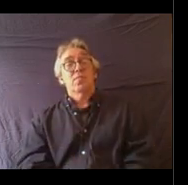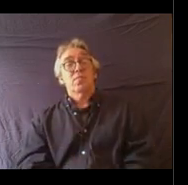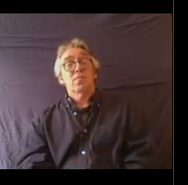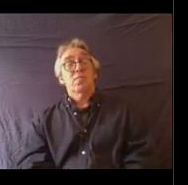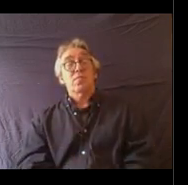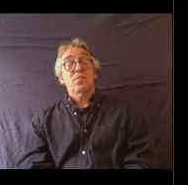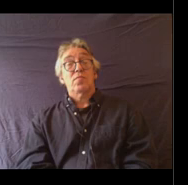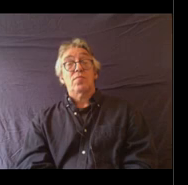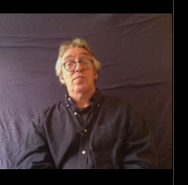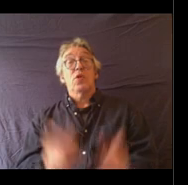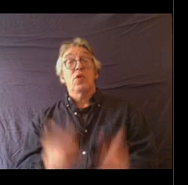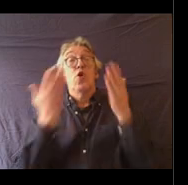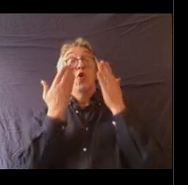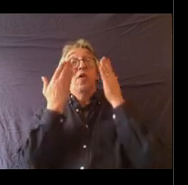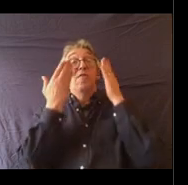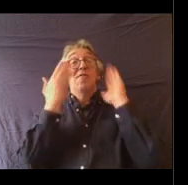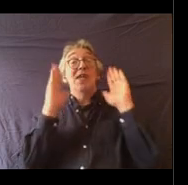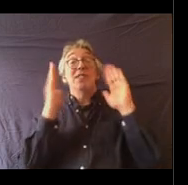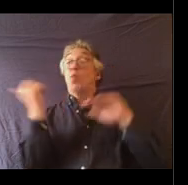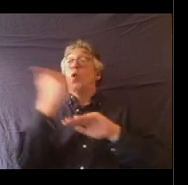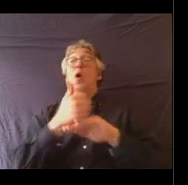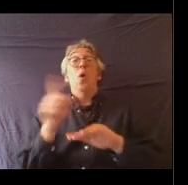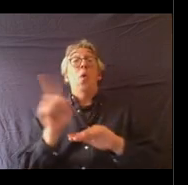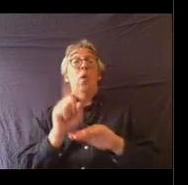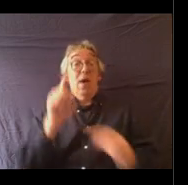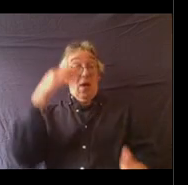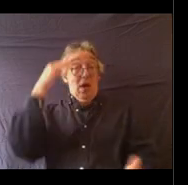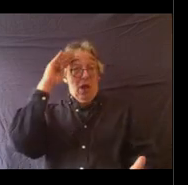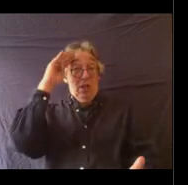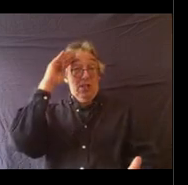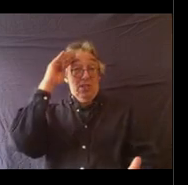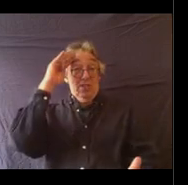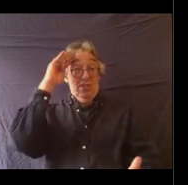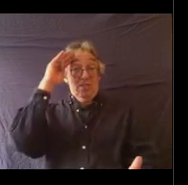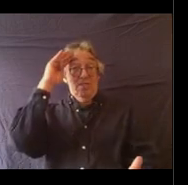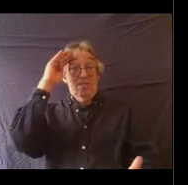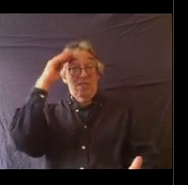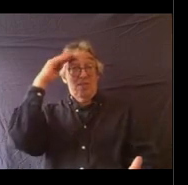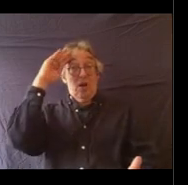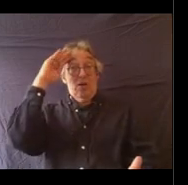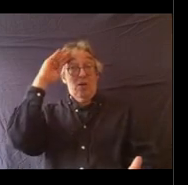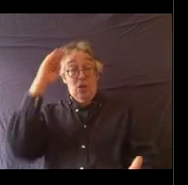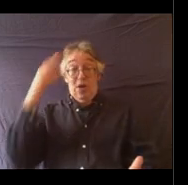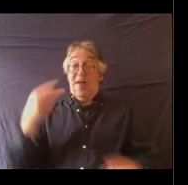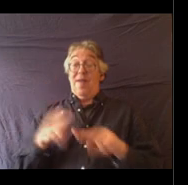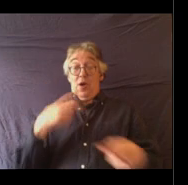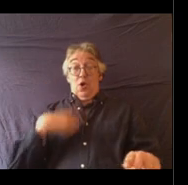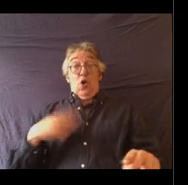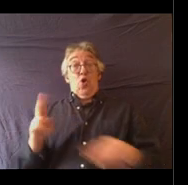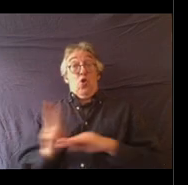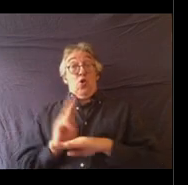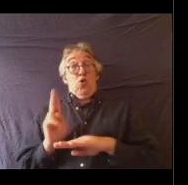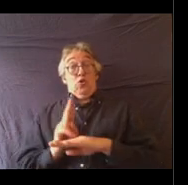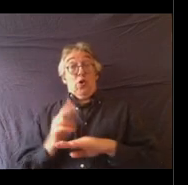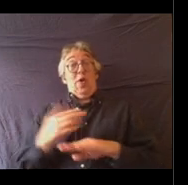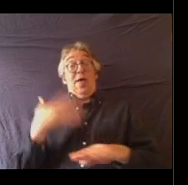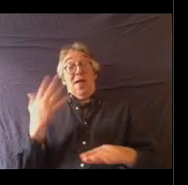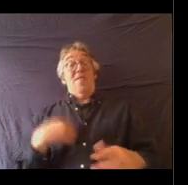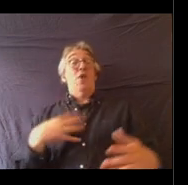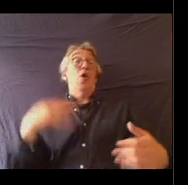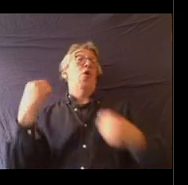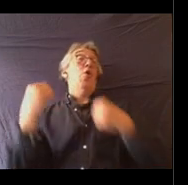is established in Ireland. So if you have a complaint as a user when it comes to incitement to